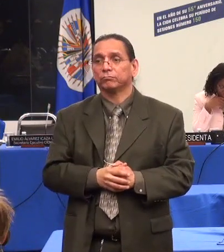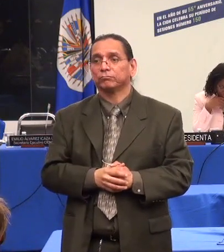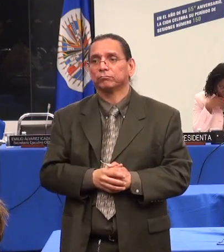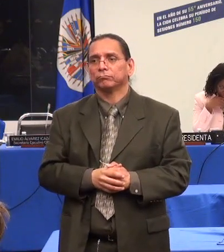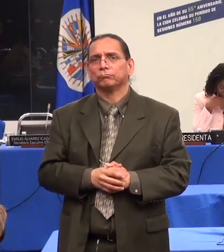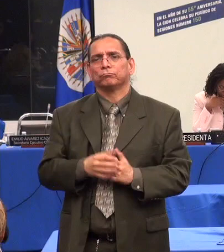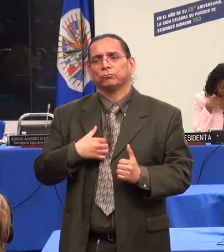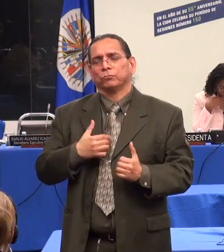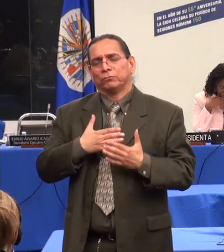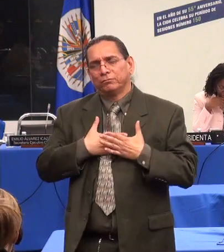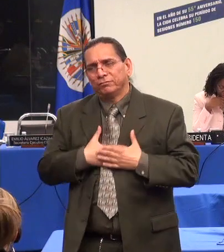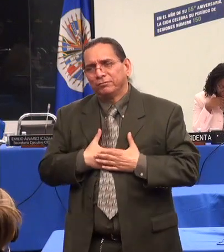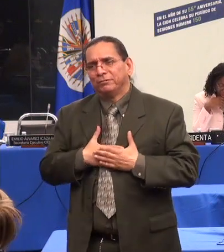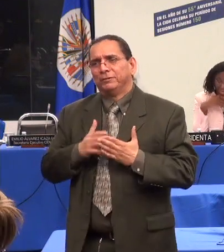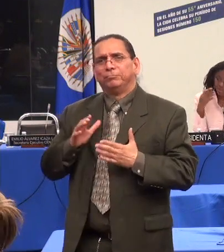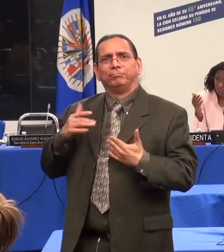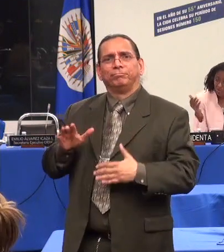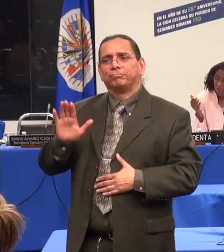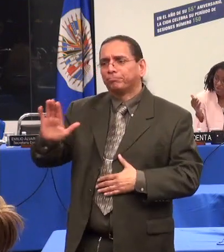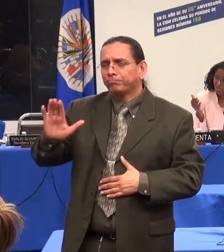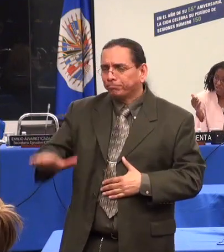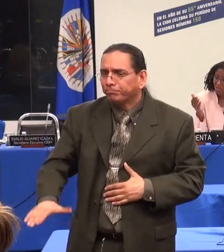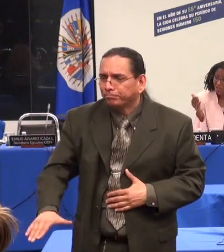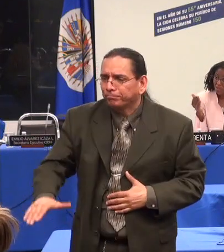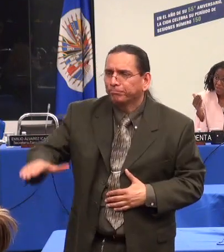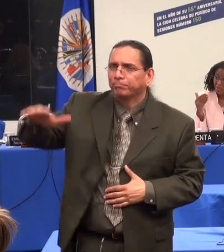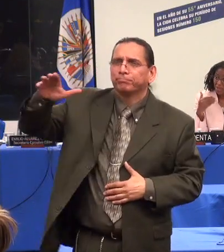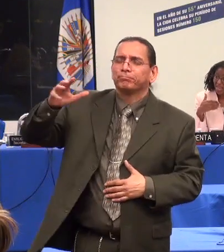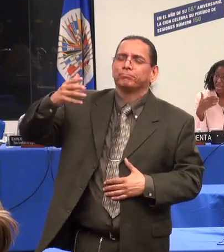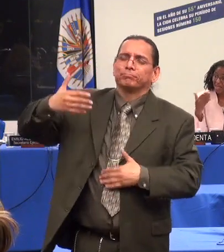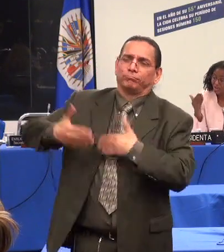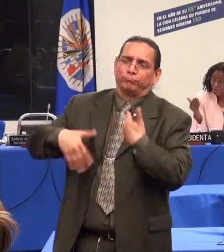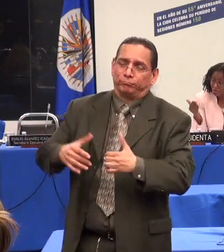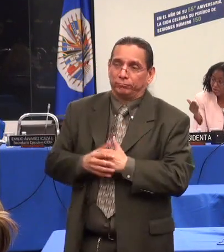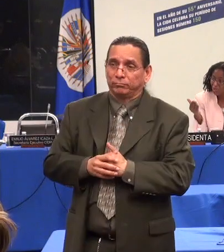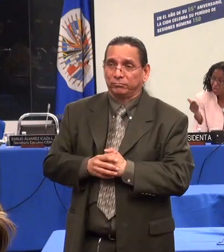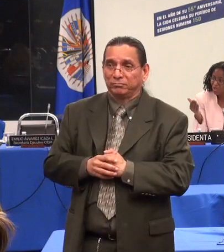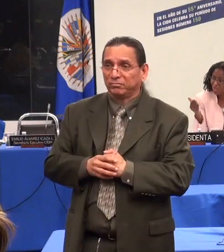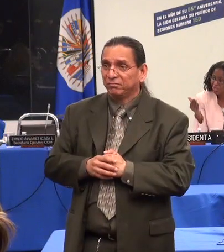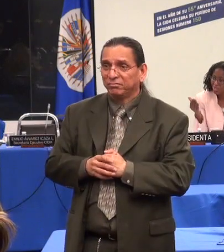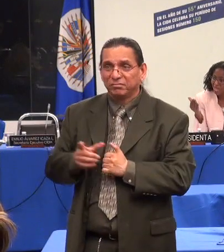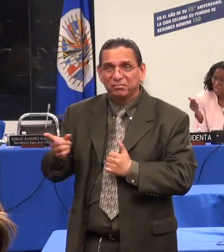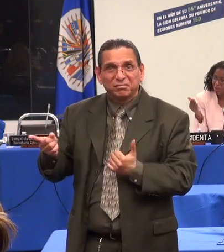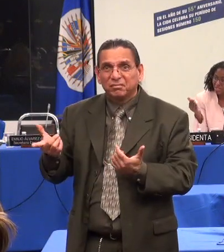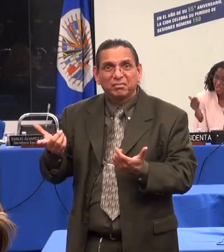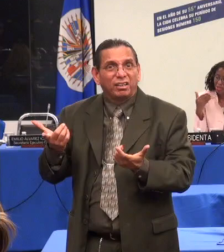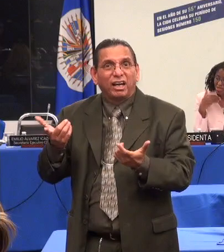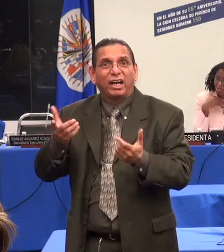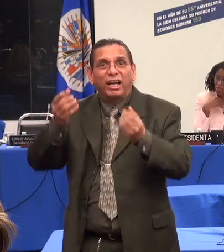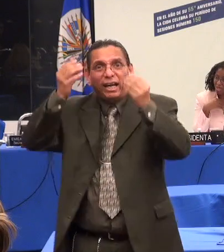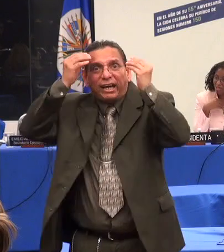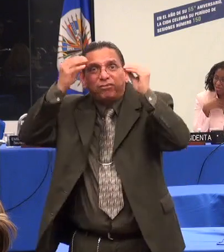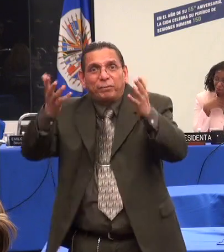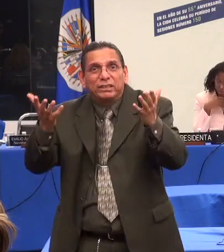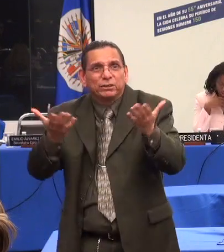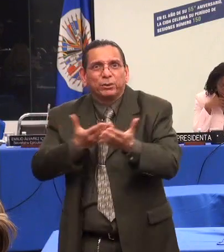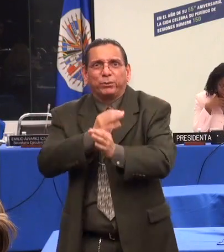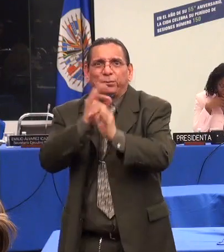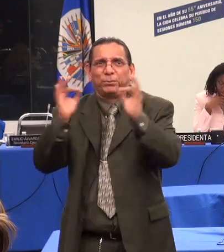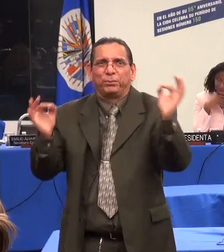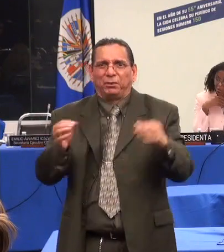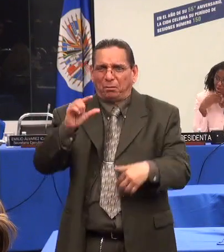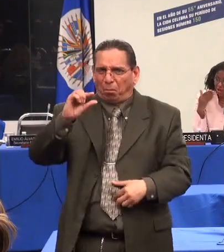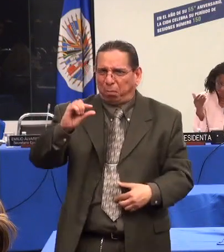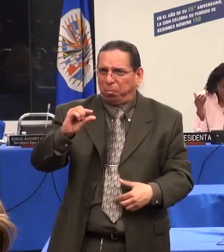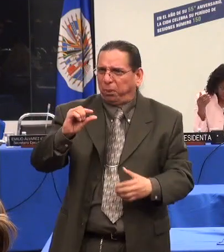the lack of information, the kinds of information, the limiting ways in which